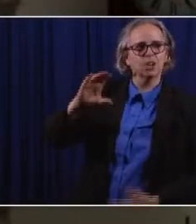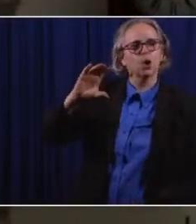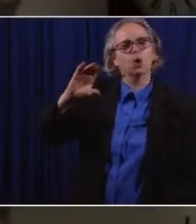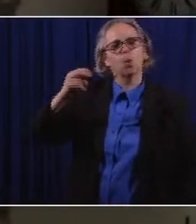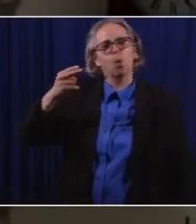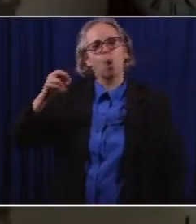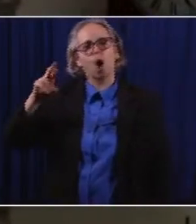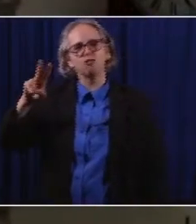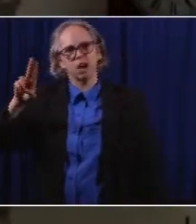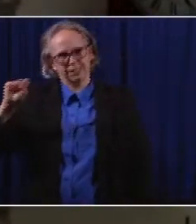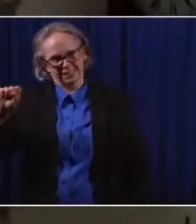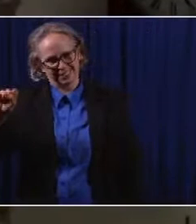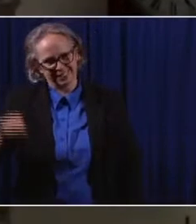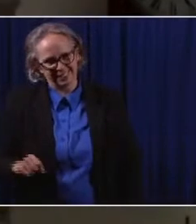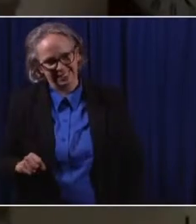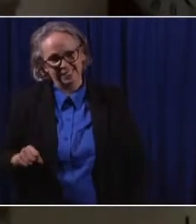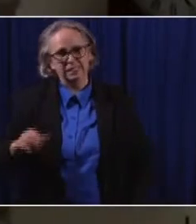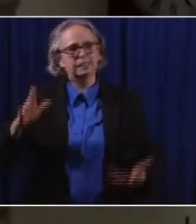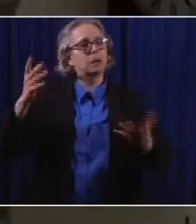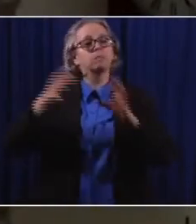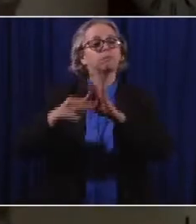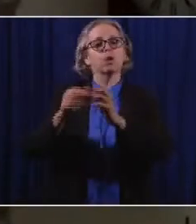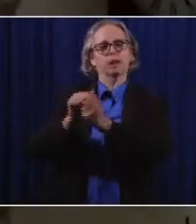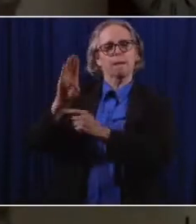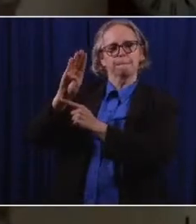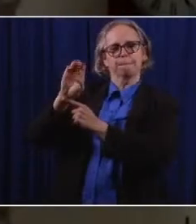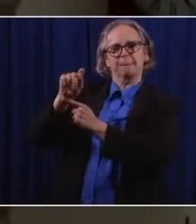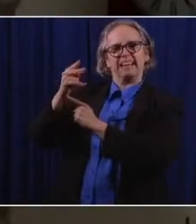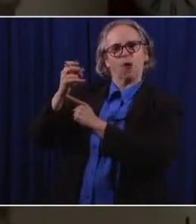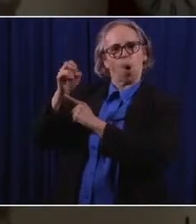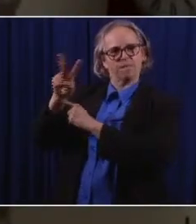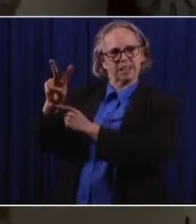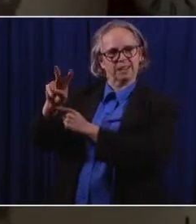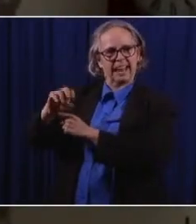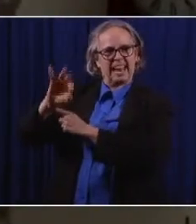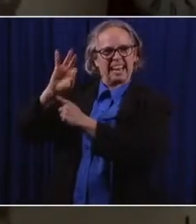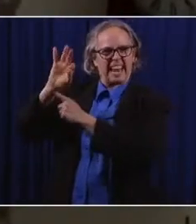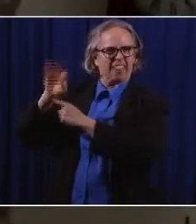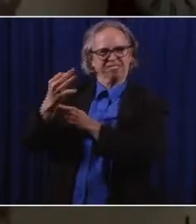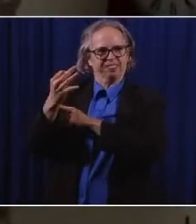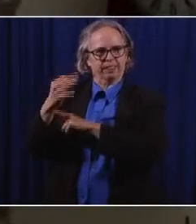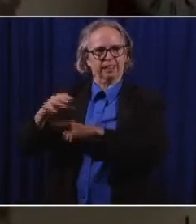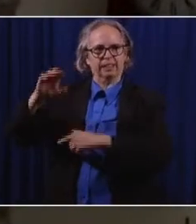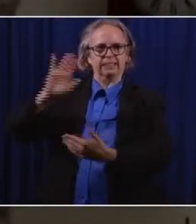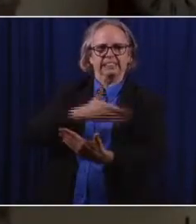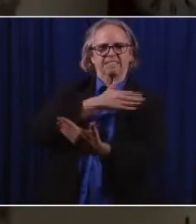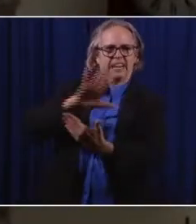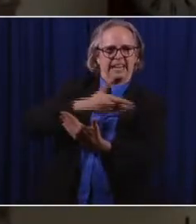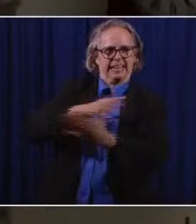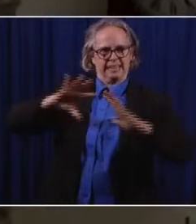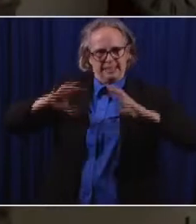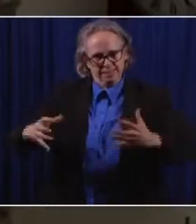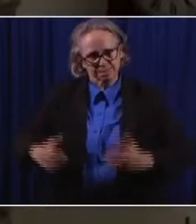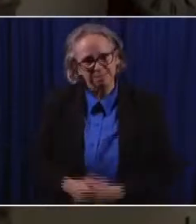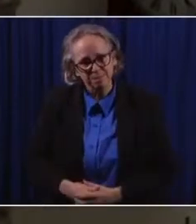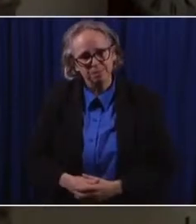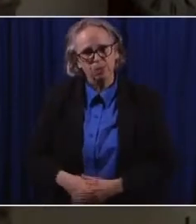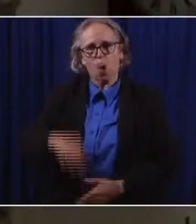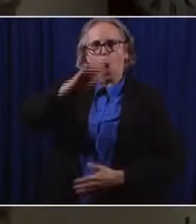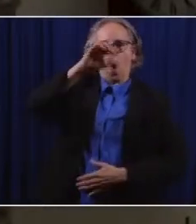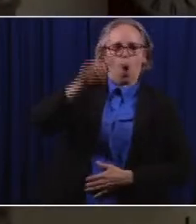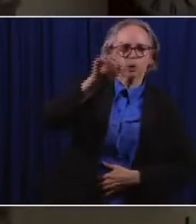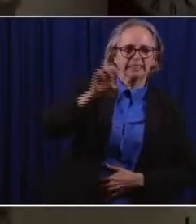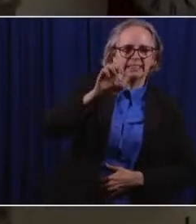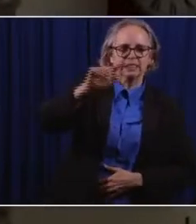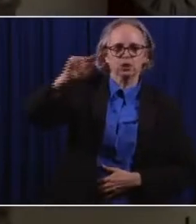4th movement of Beethoven's 9th Symphony, the Ode to Joy, in well-known locations in Cleveland and